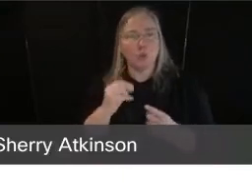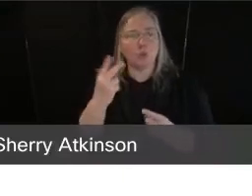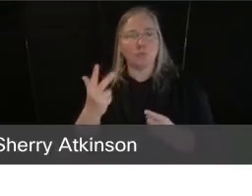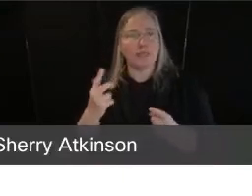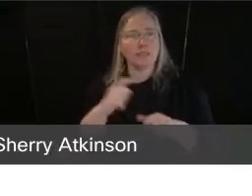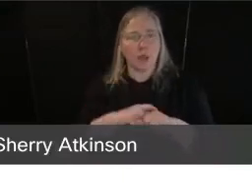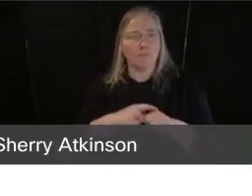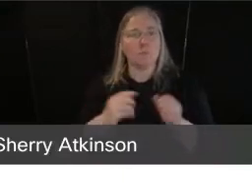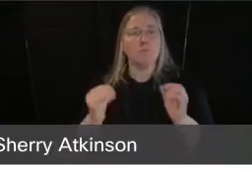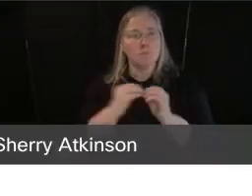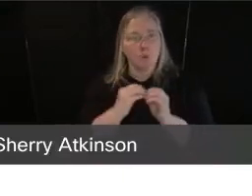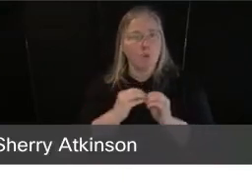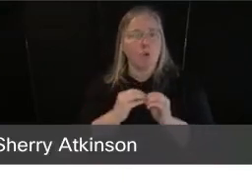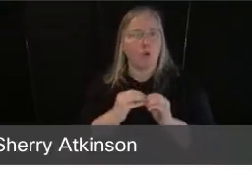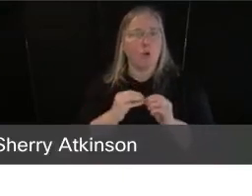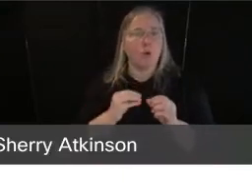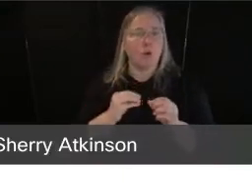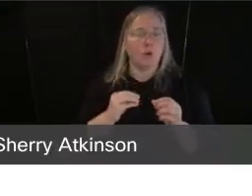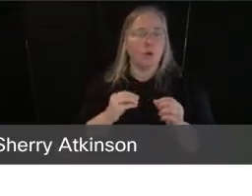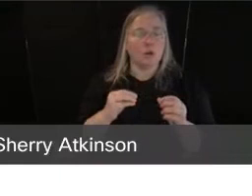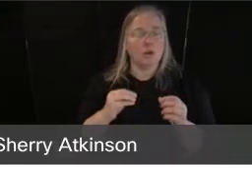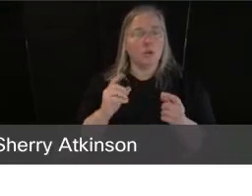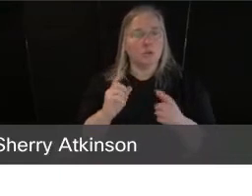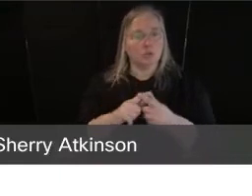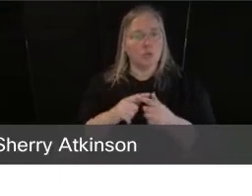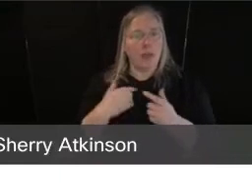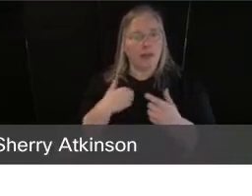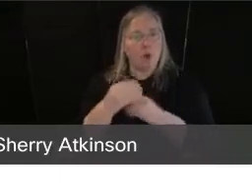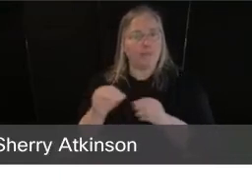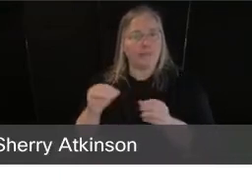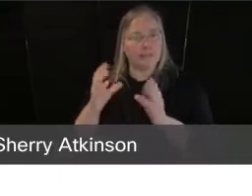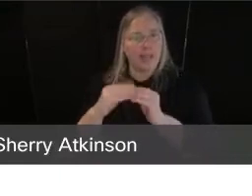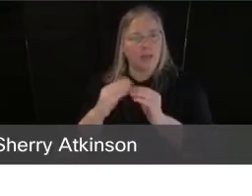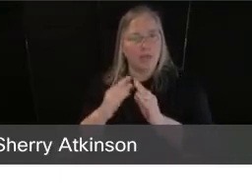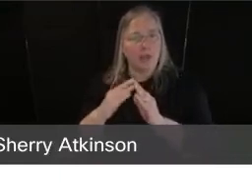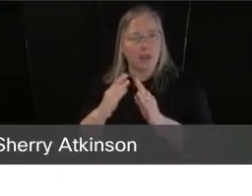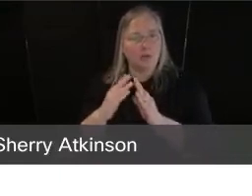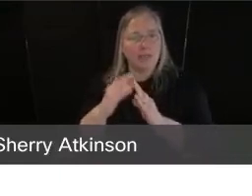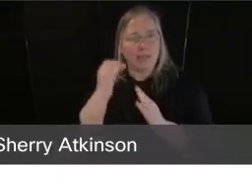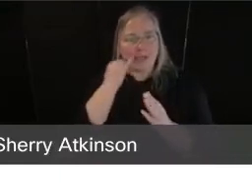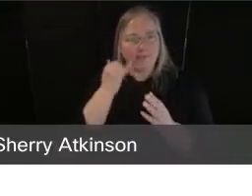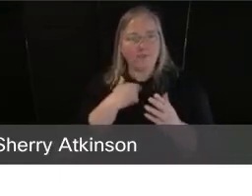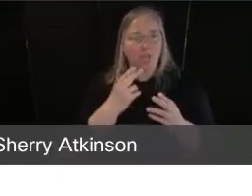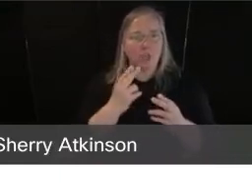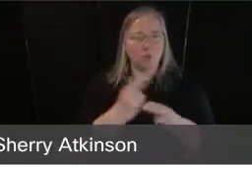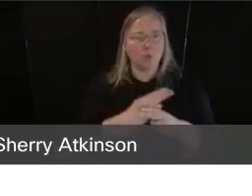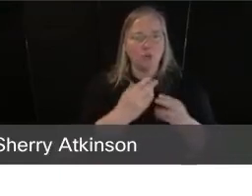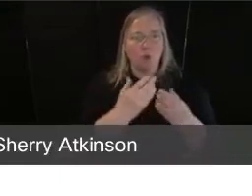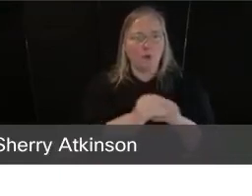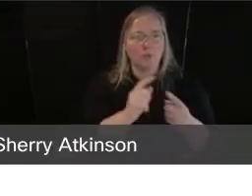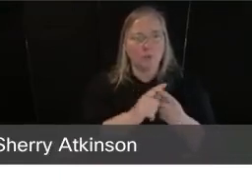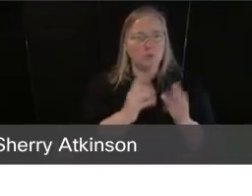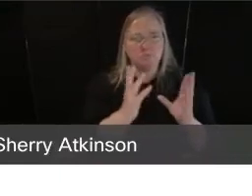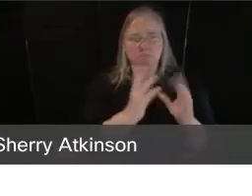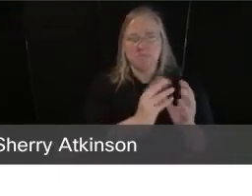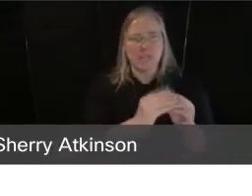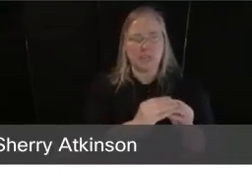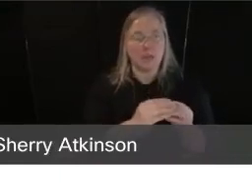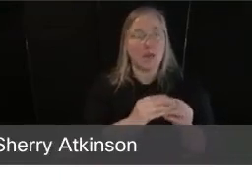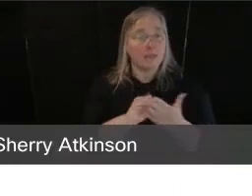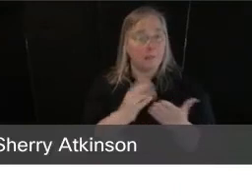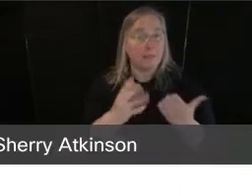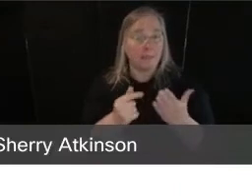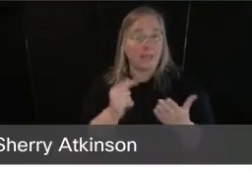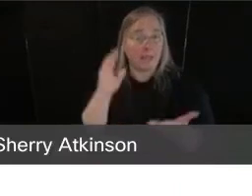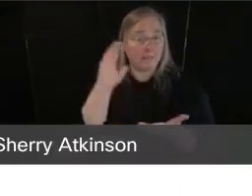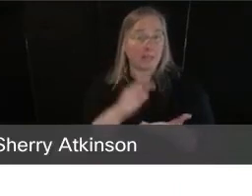getting the benefit of meeting with clients, meeting with each other? So that might mitigate somewhat the impacts on places like Howard County in